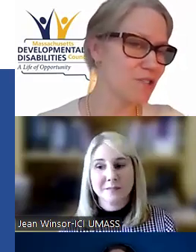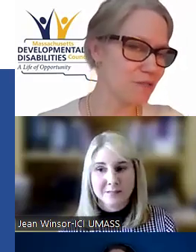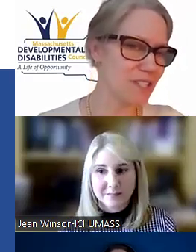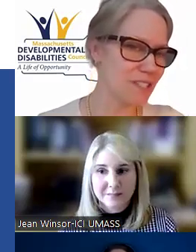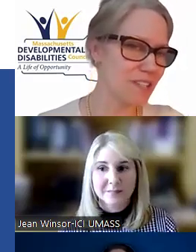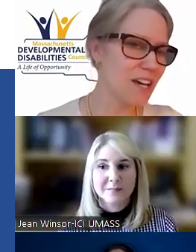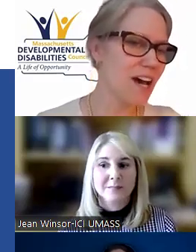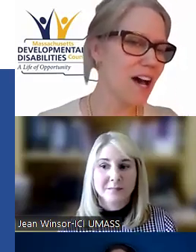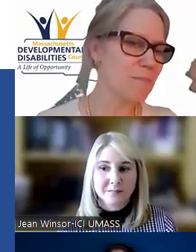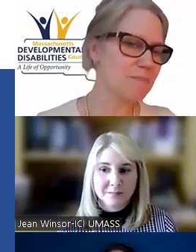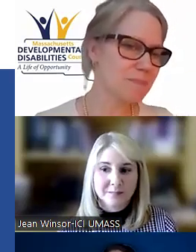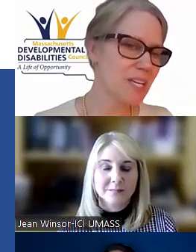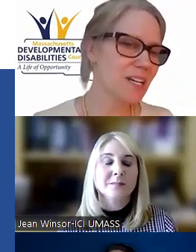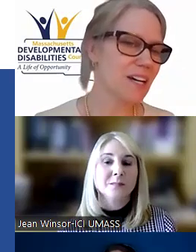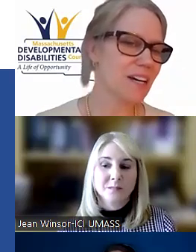developmental services